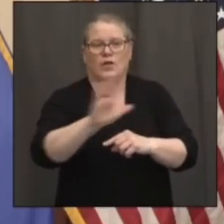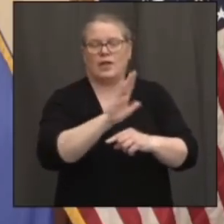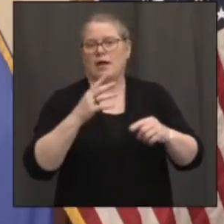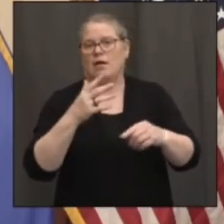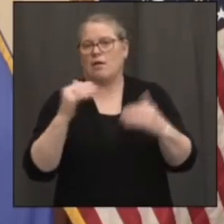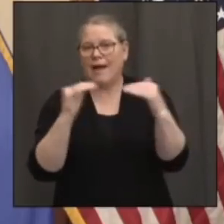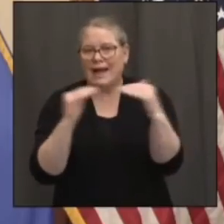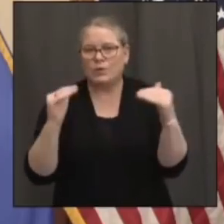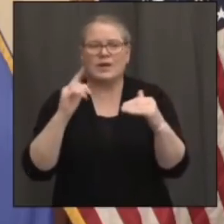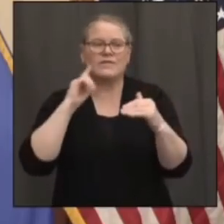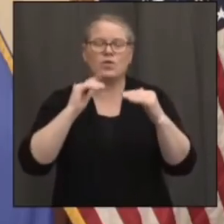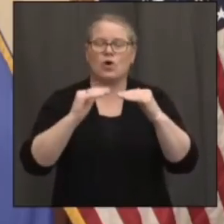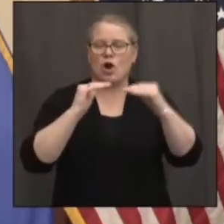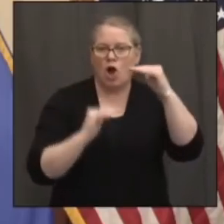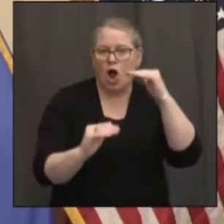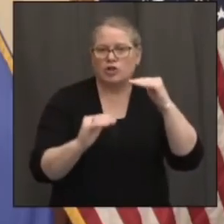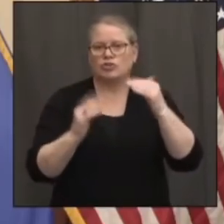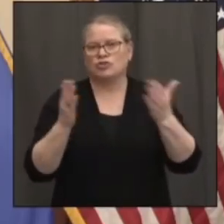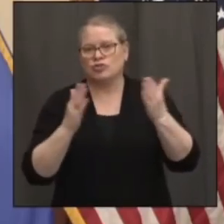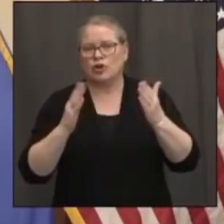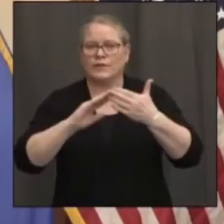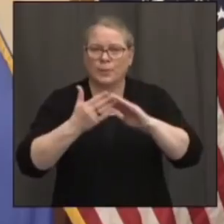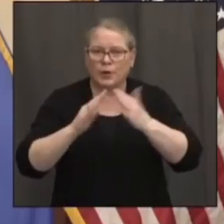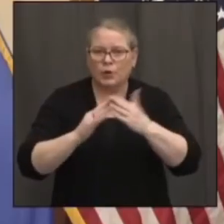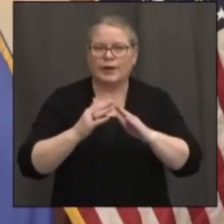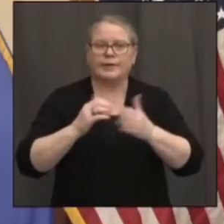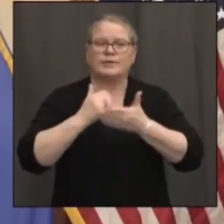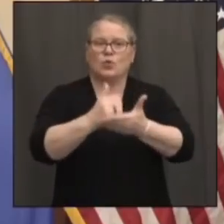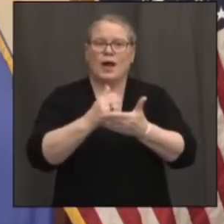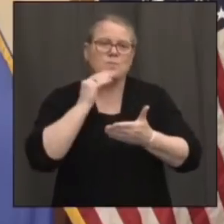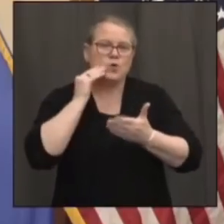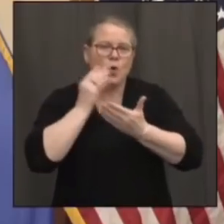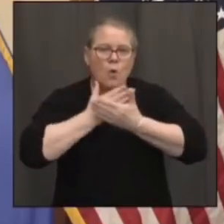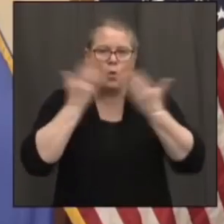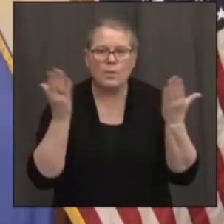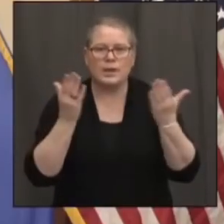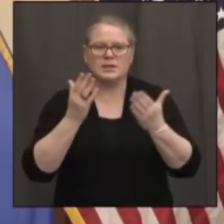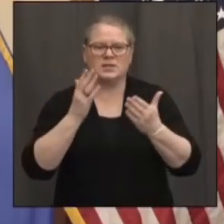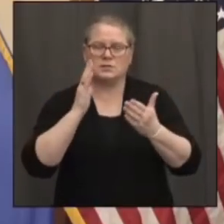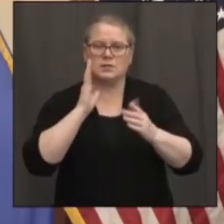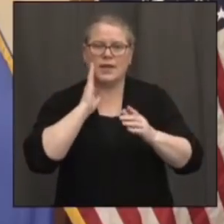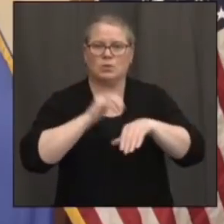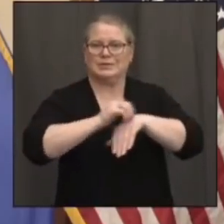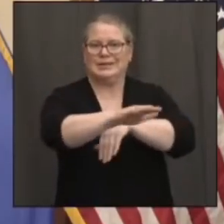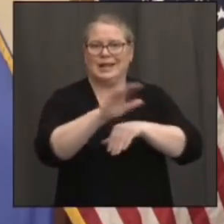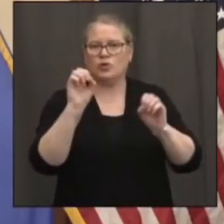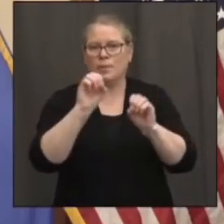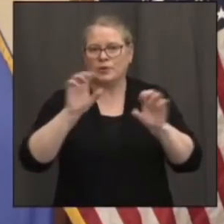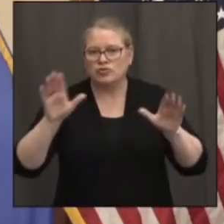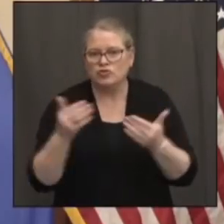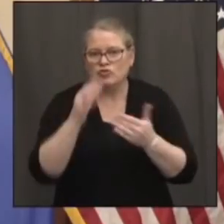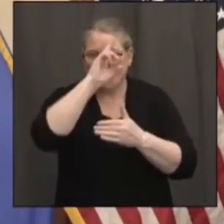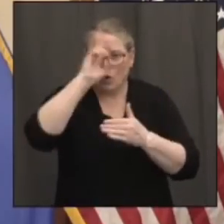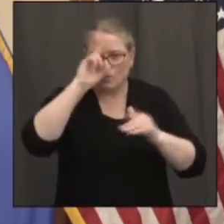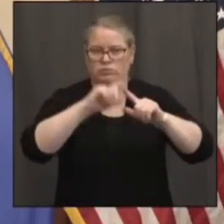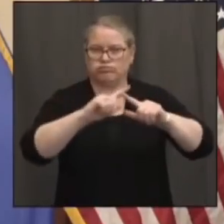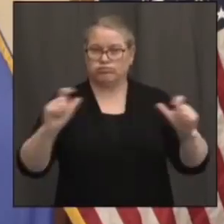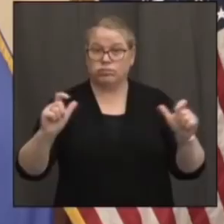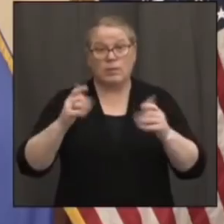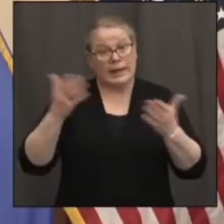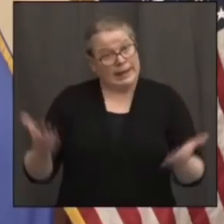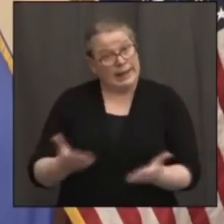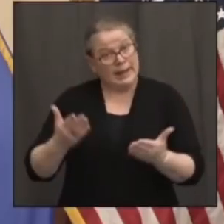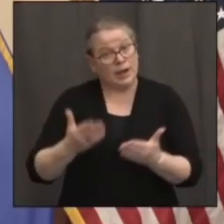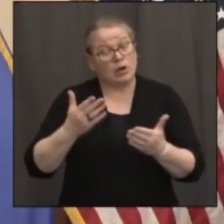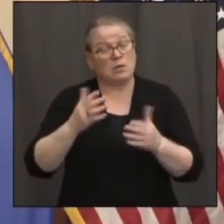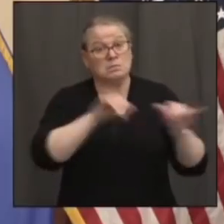in underserved communities to help the homeless. Are there any plans like that to use that allotment of vaccination